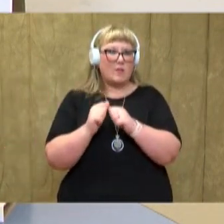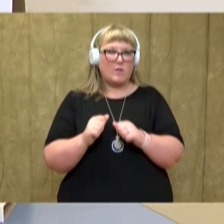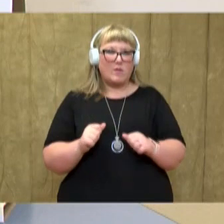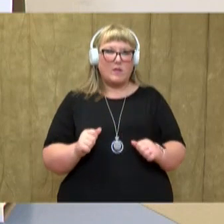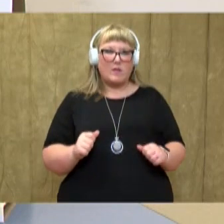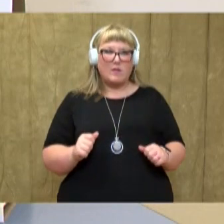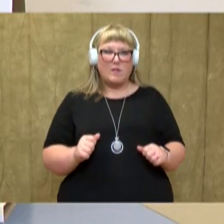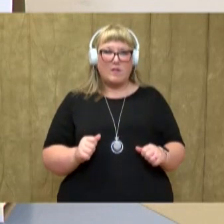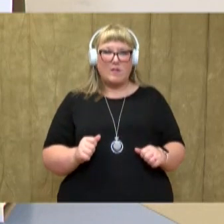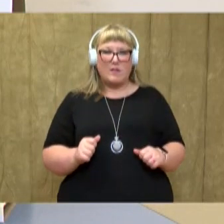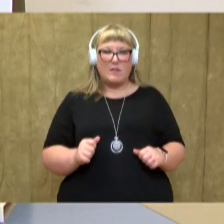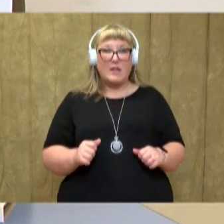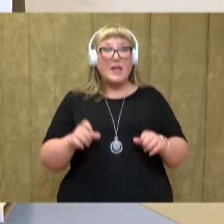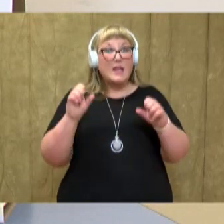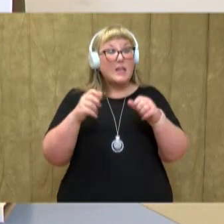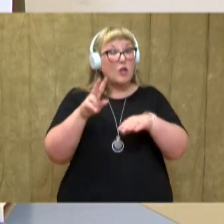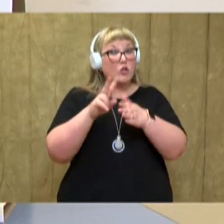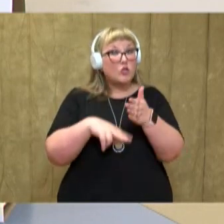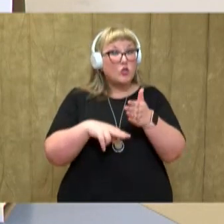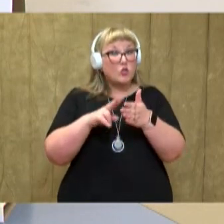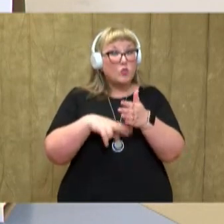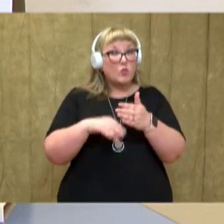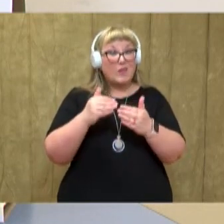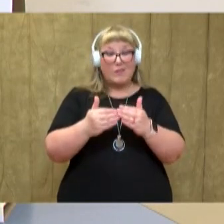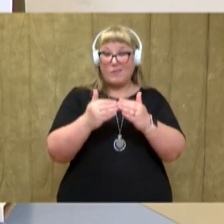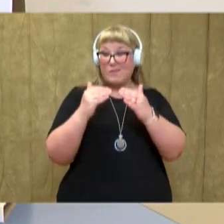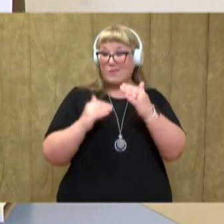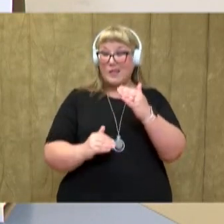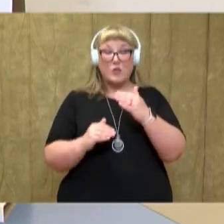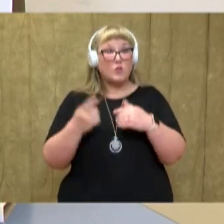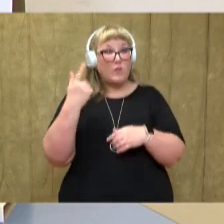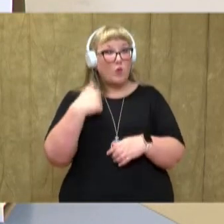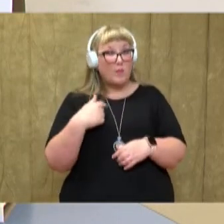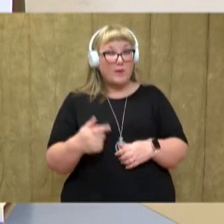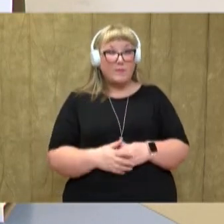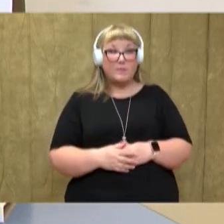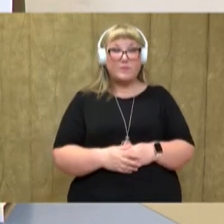Can you read our next number sentence for me?